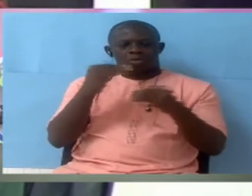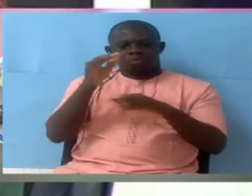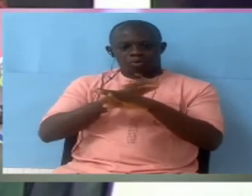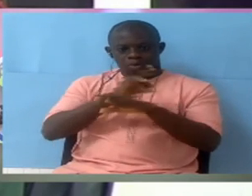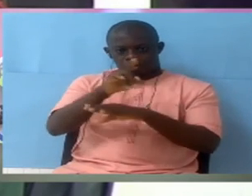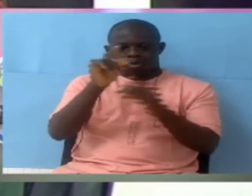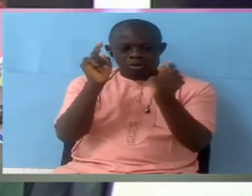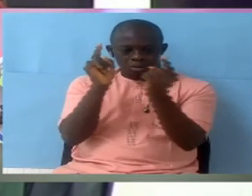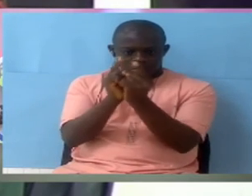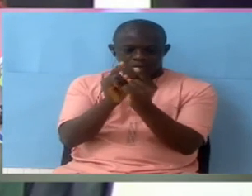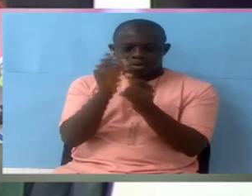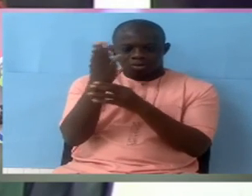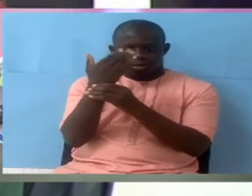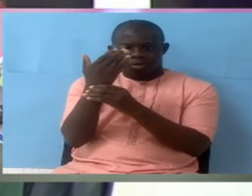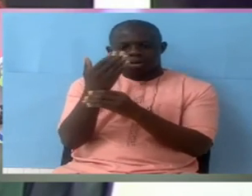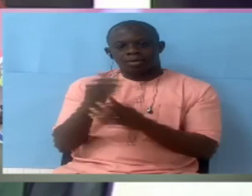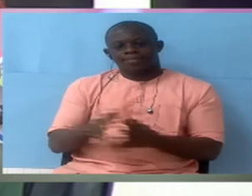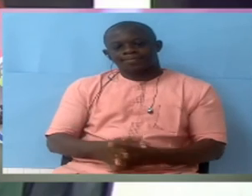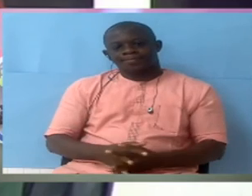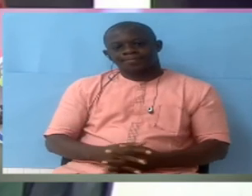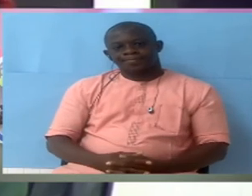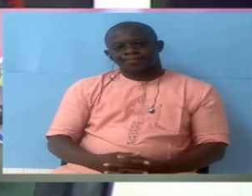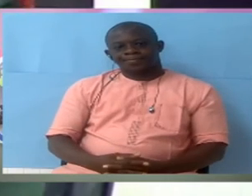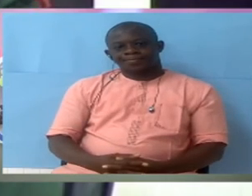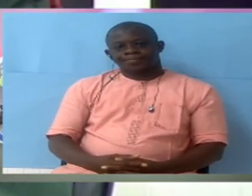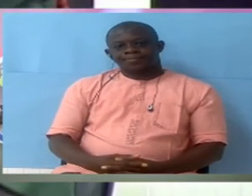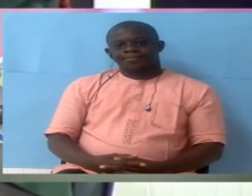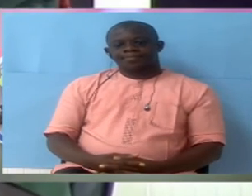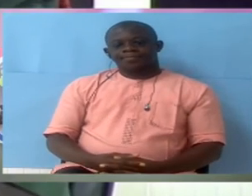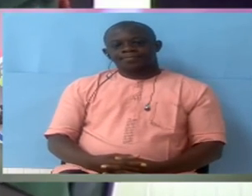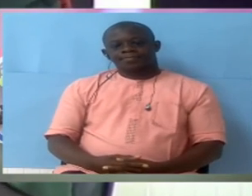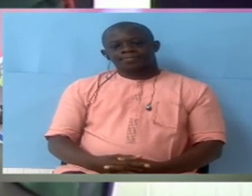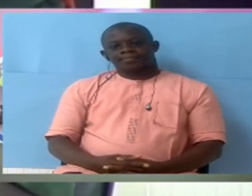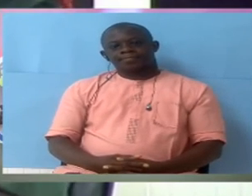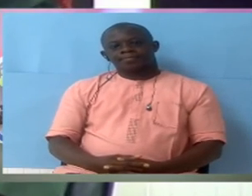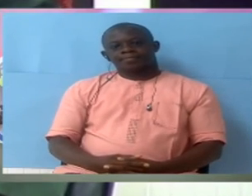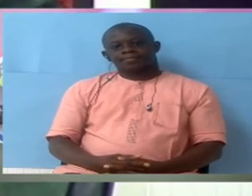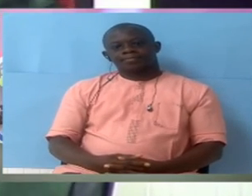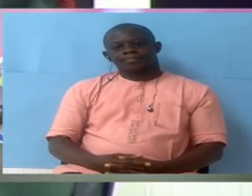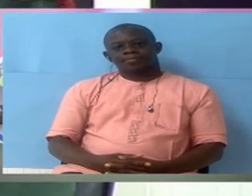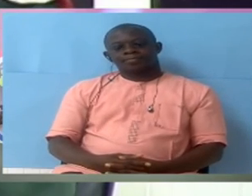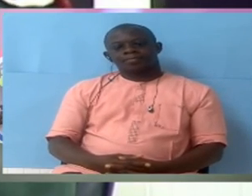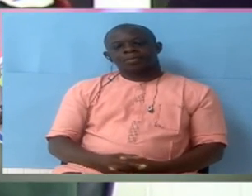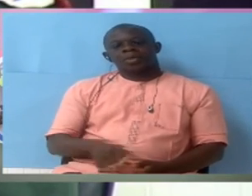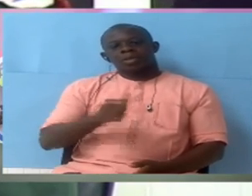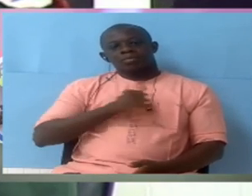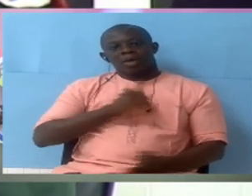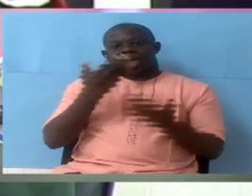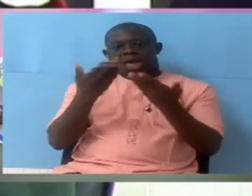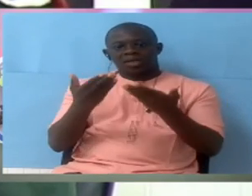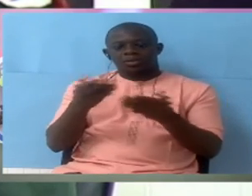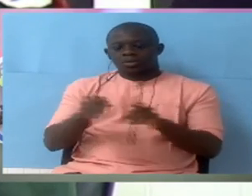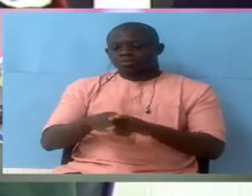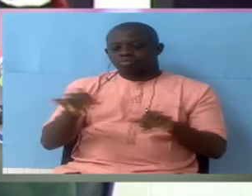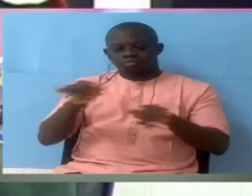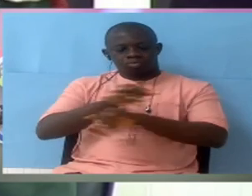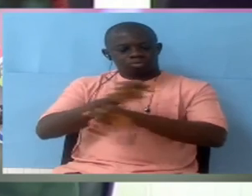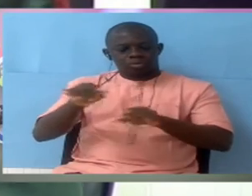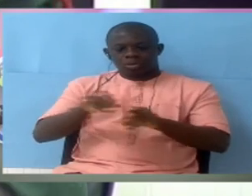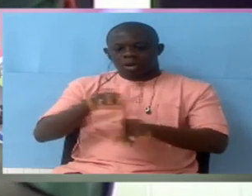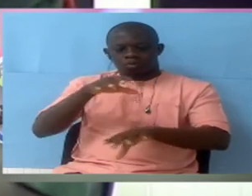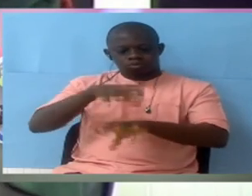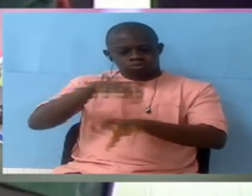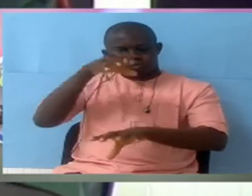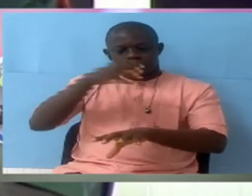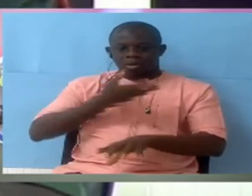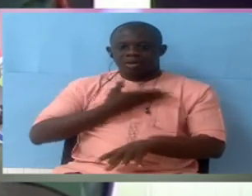nekkon naka la melon bala nga muna gis doctor. My hands were still swollen. Suma loxo yaangi non newi be legi bobu.